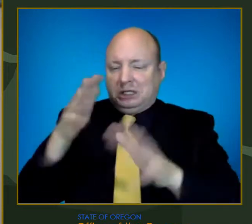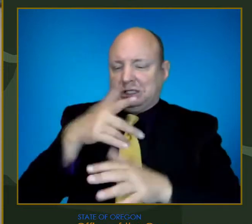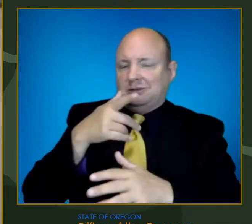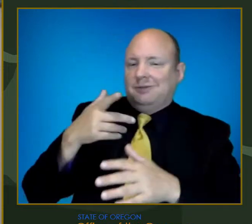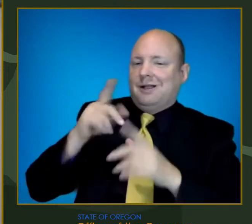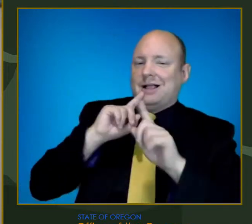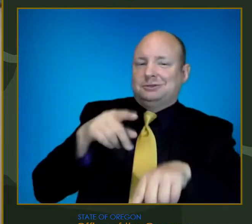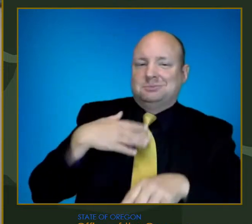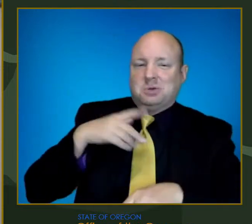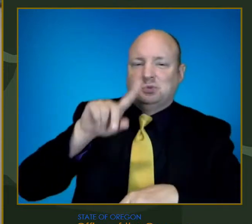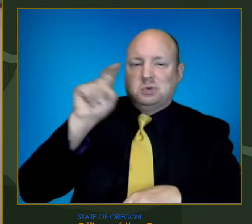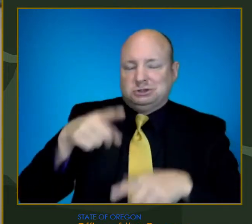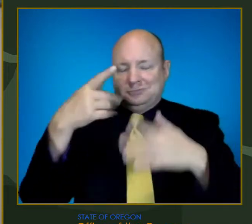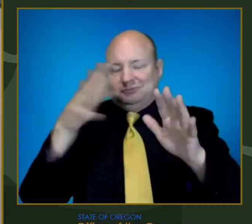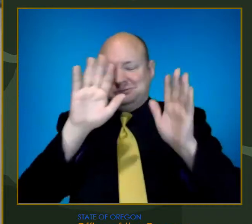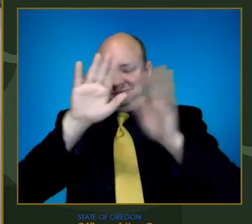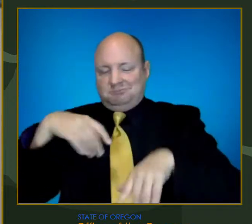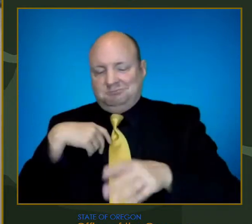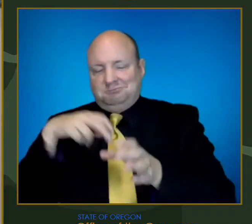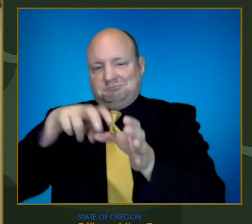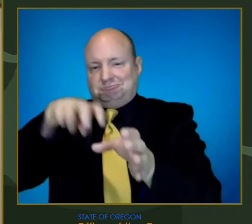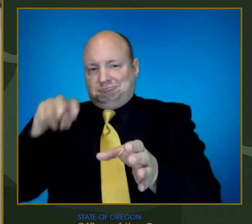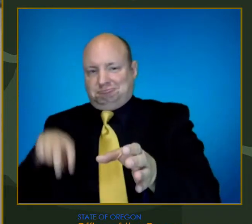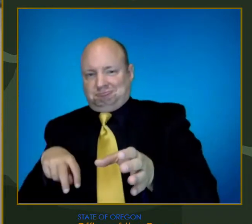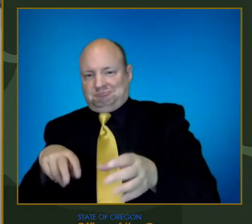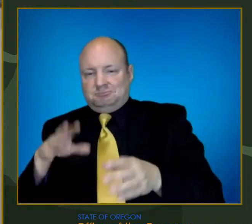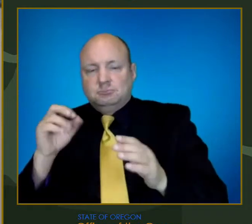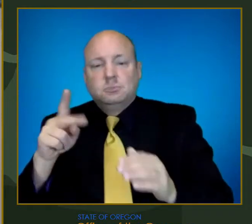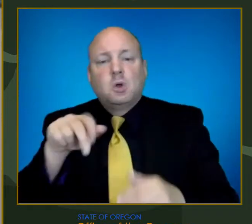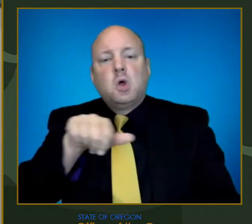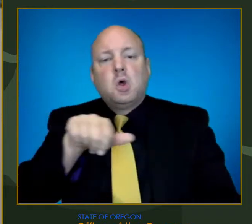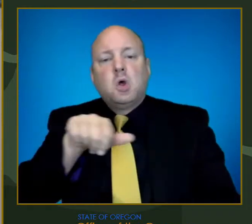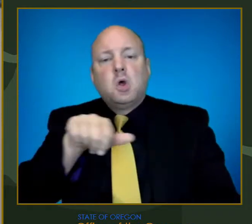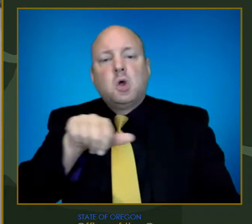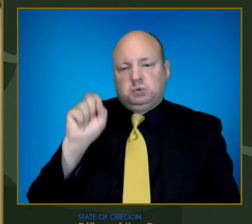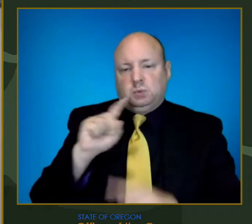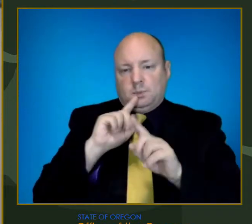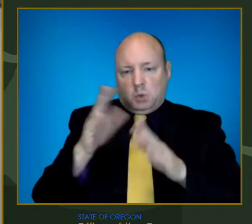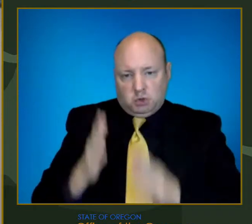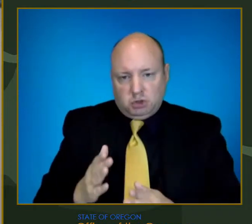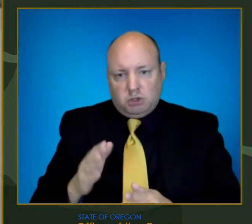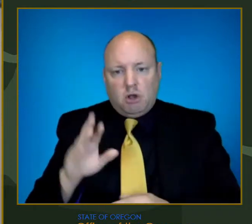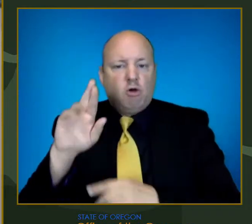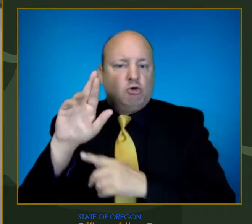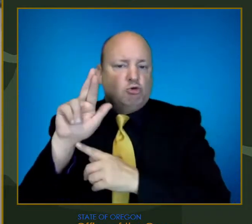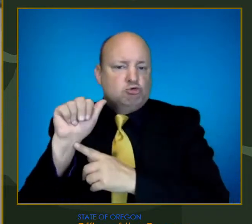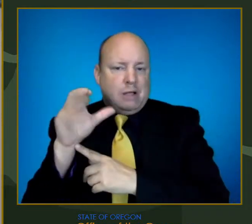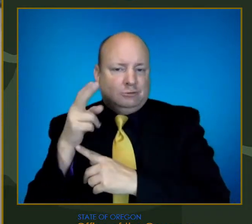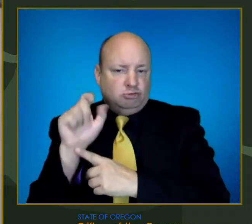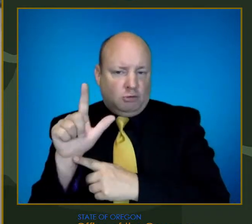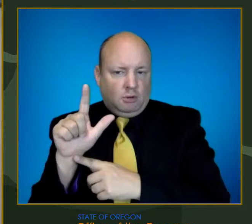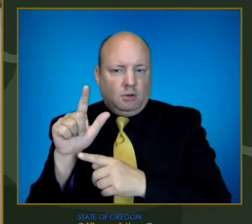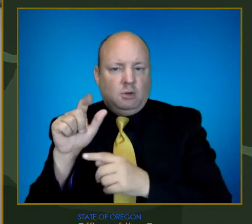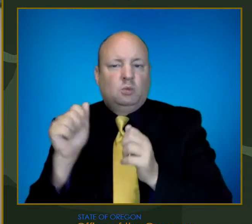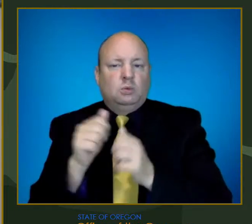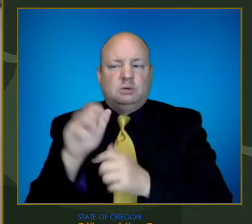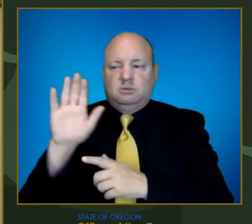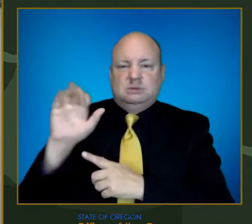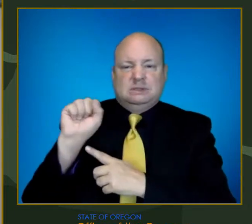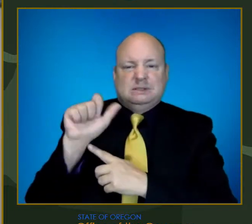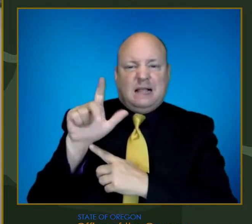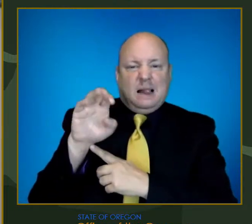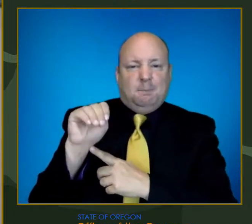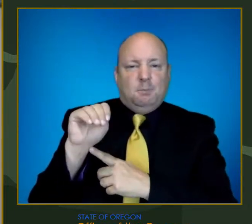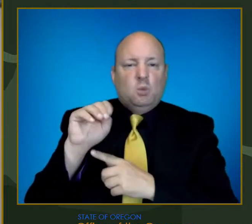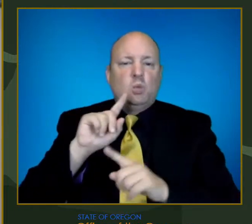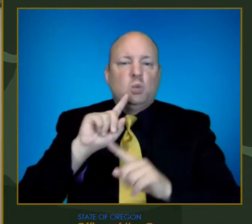Julia. We'll go next then to Rachel Alexander with the Salem Reporter. Go ahead, Rachel. Hi,